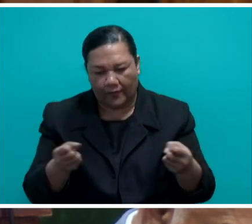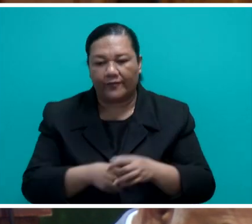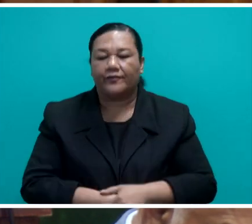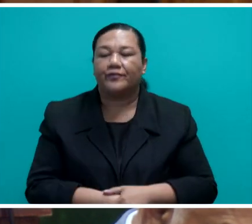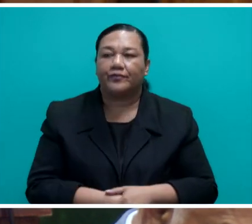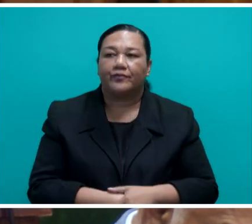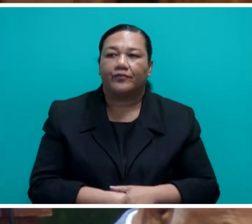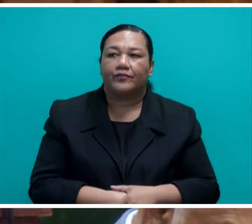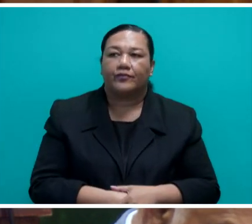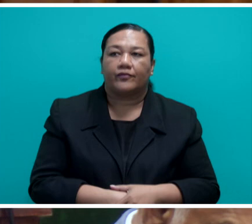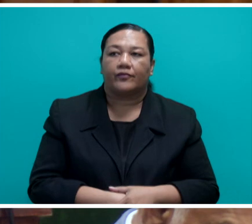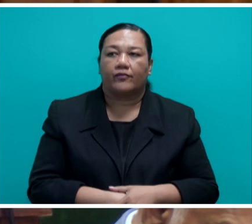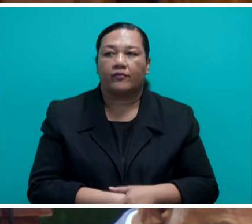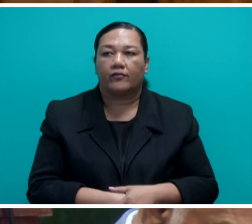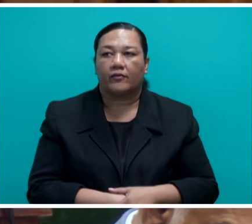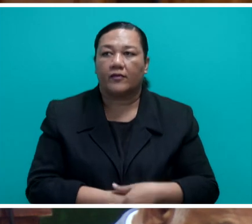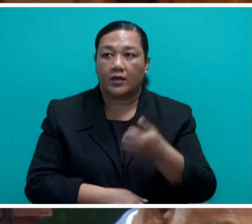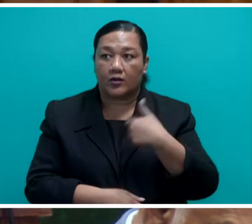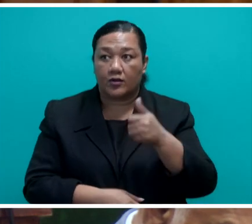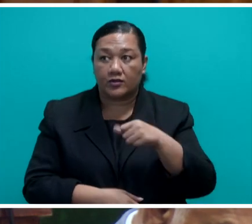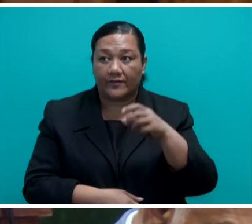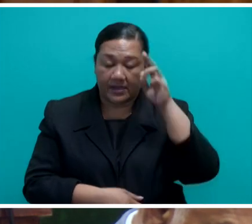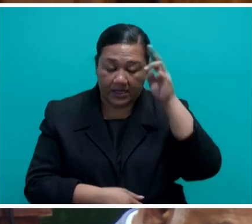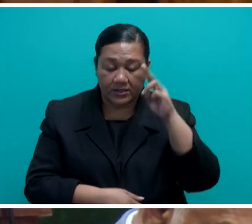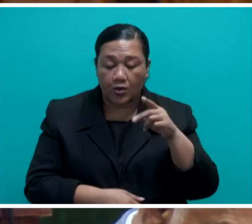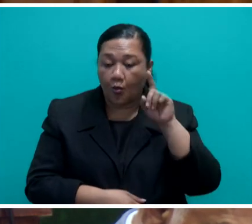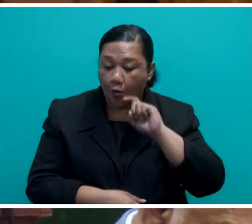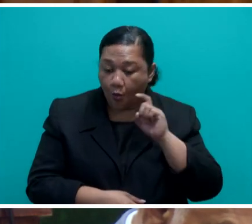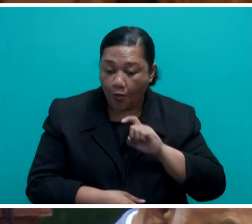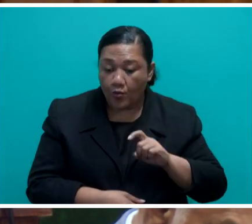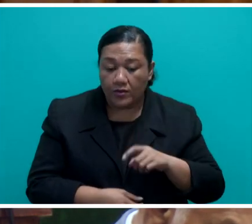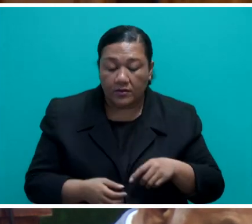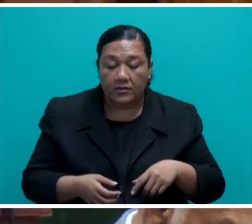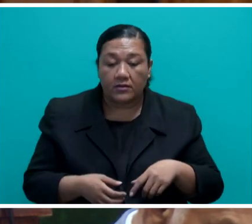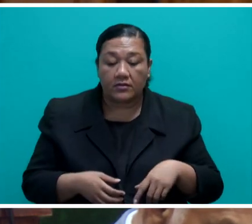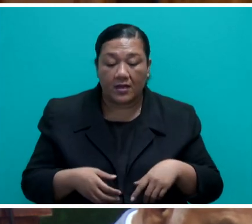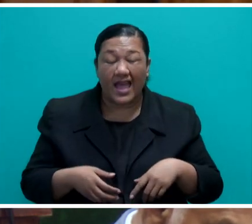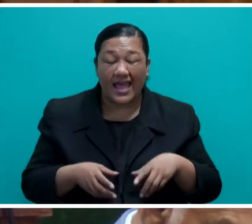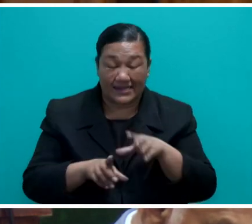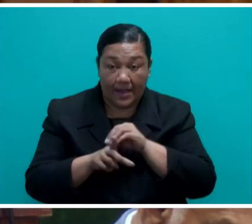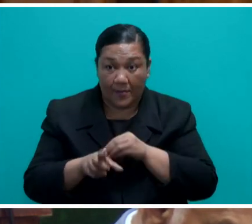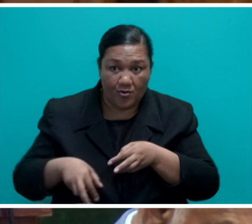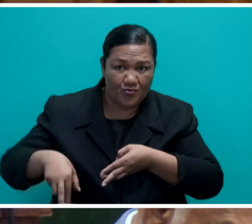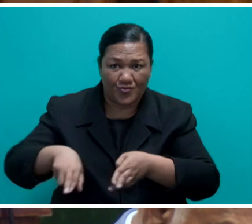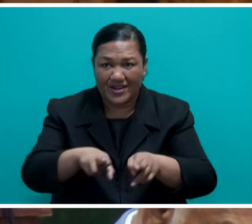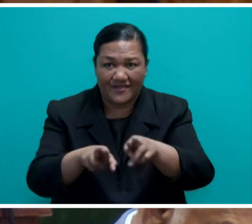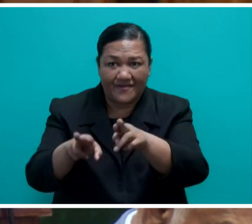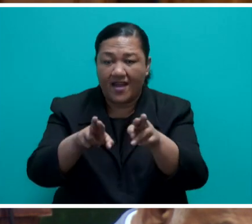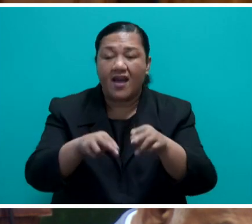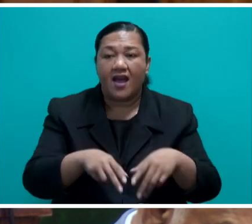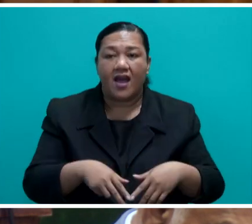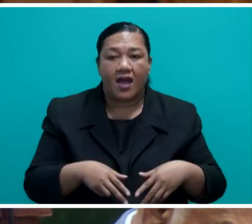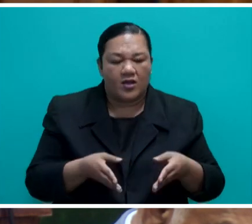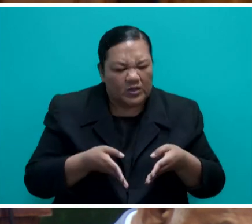I plead to all users of our national waterways, whether it be our major rivers,